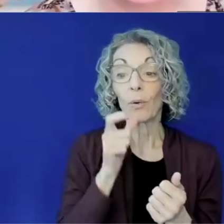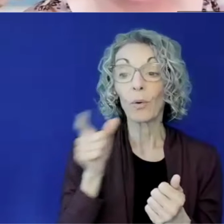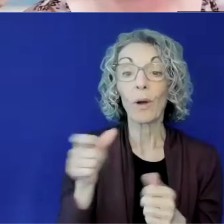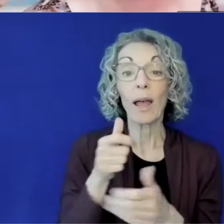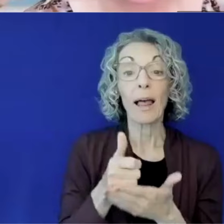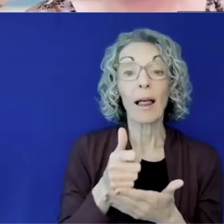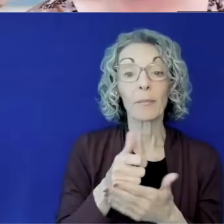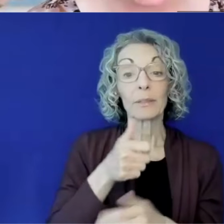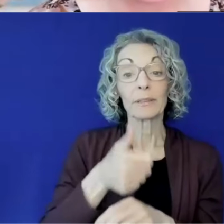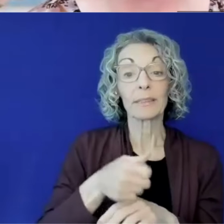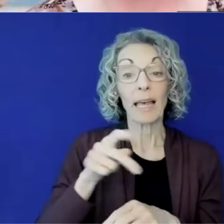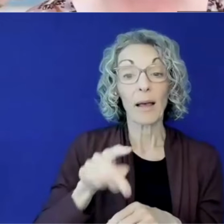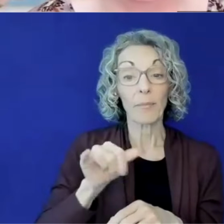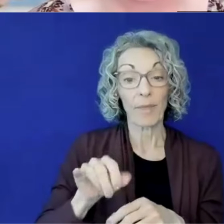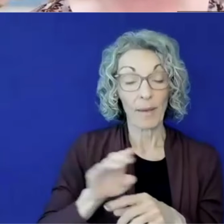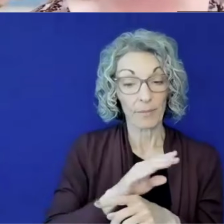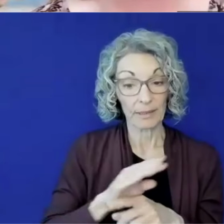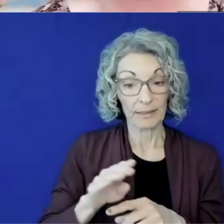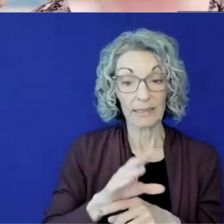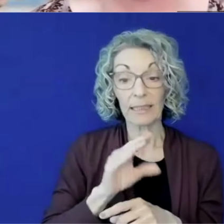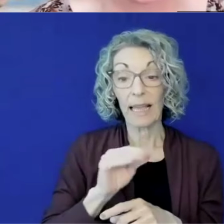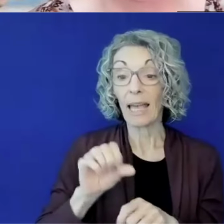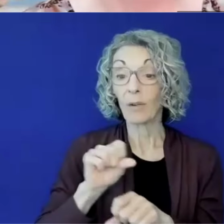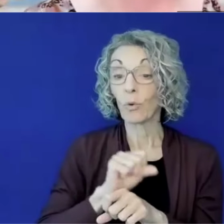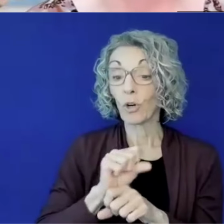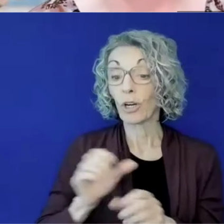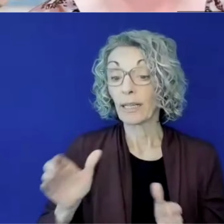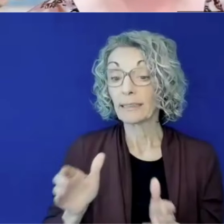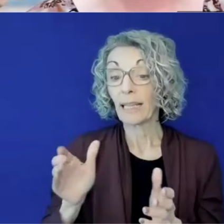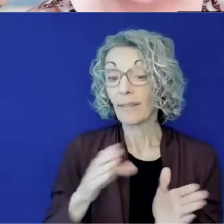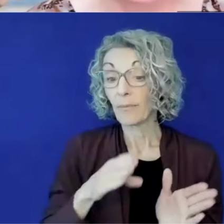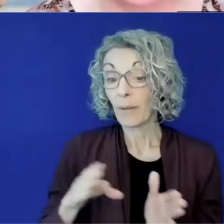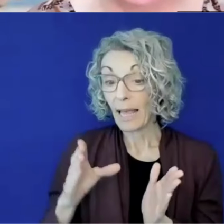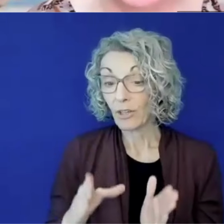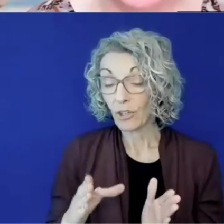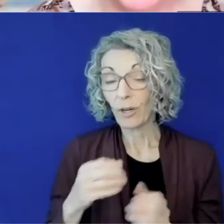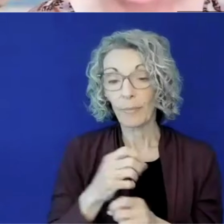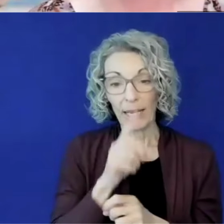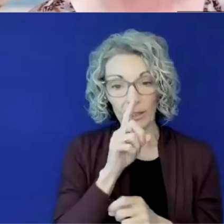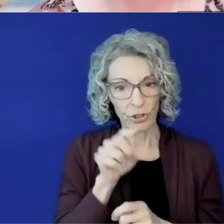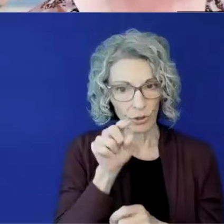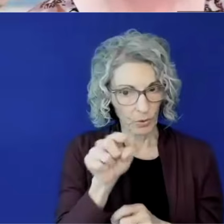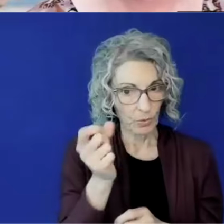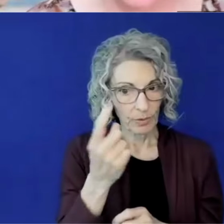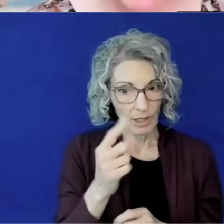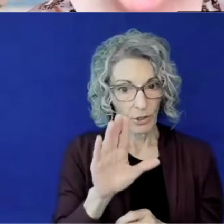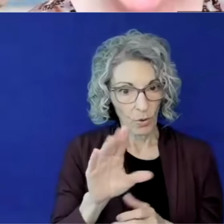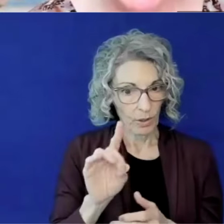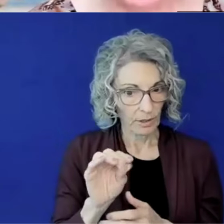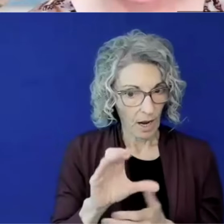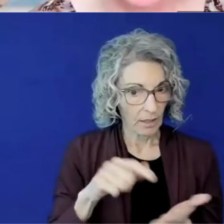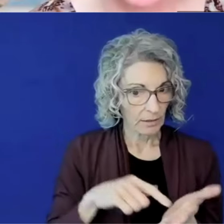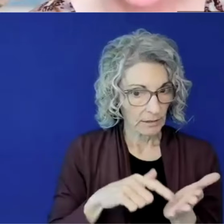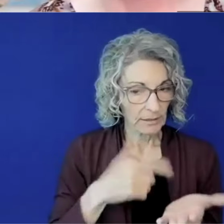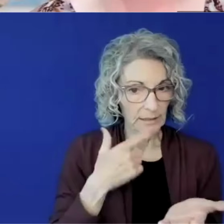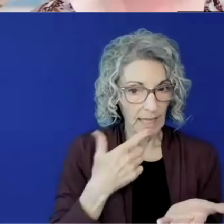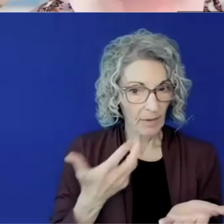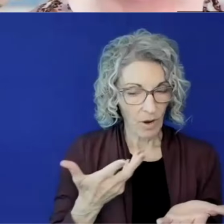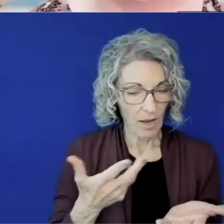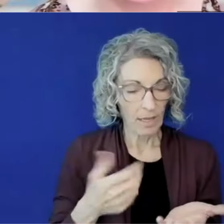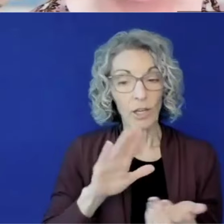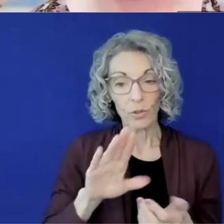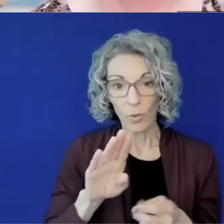business entity and a work incentive planner to make sure that you understand what your documents say, what your business is looking